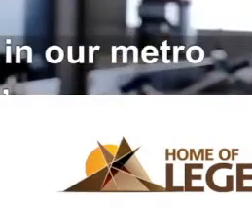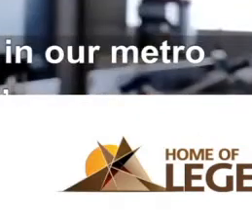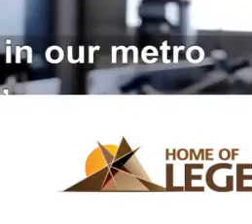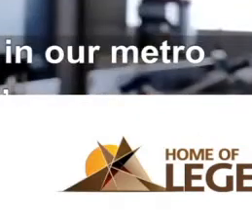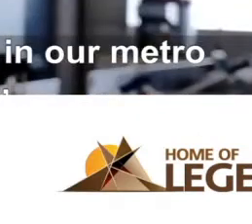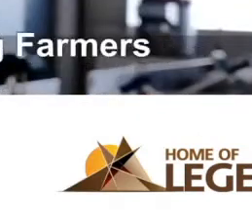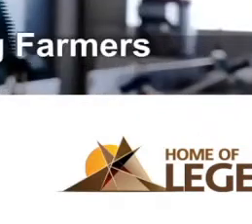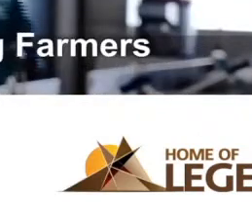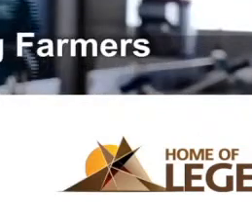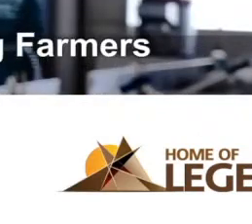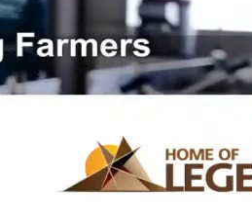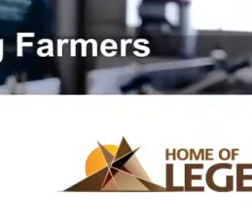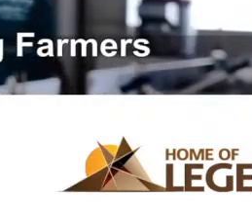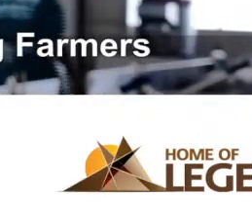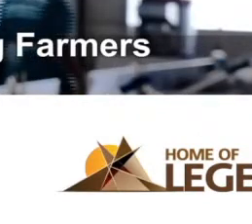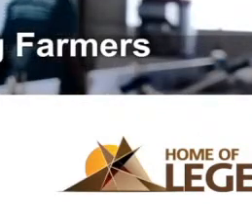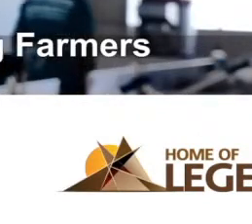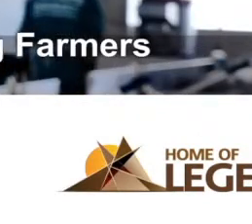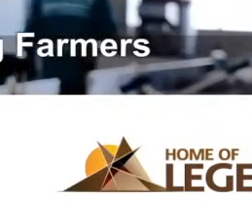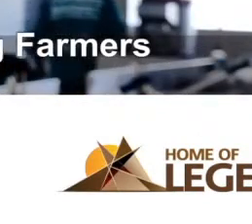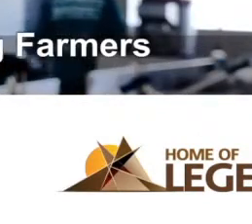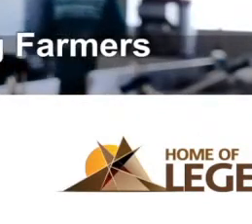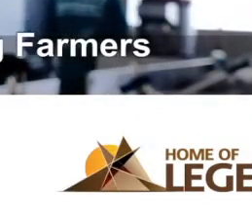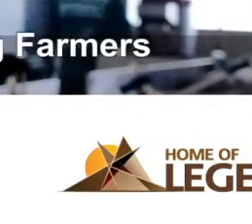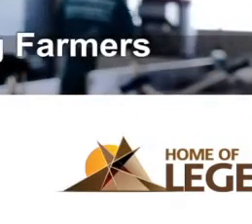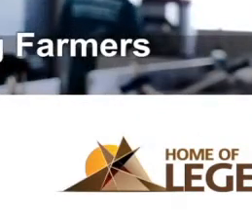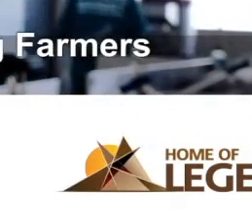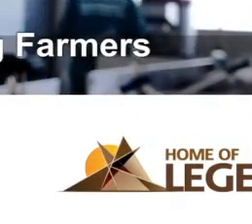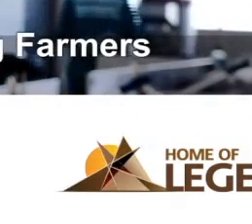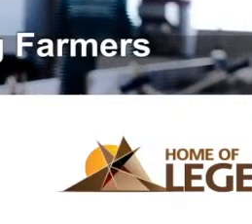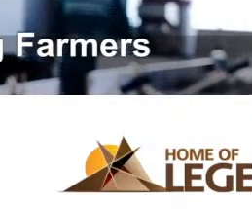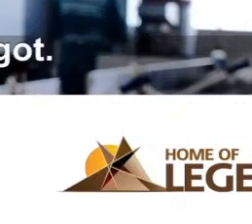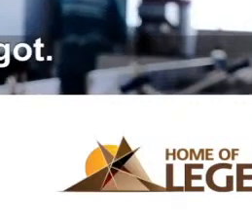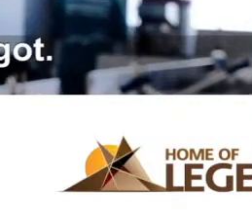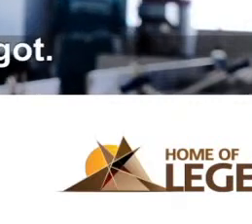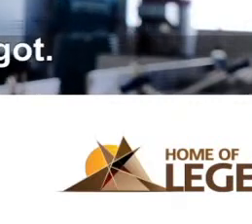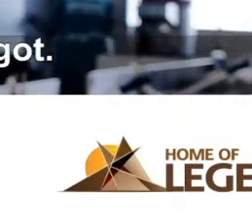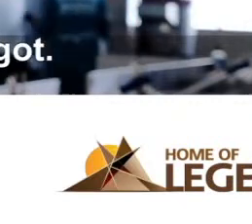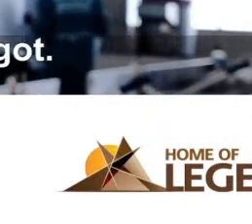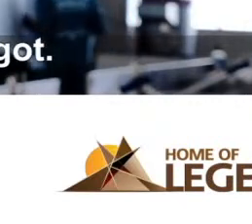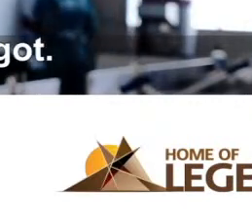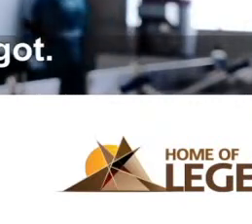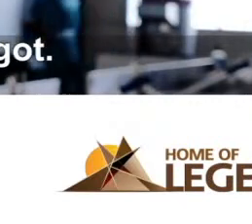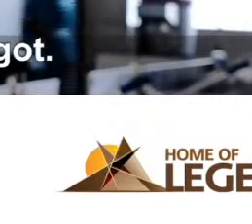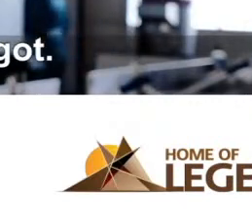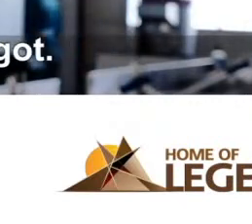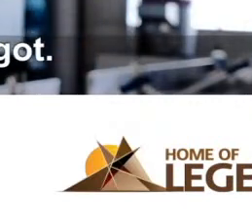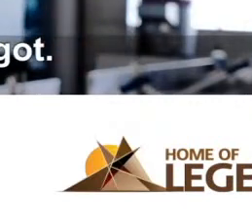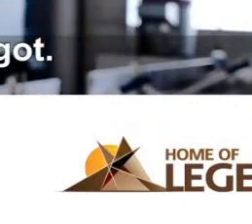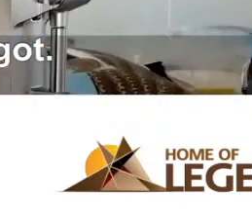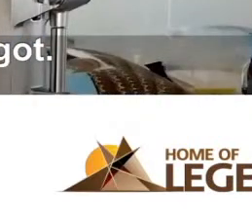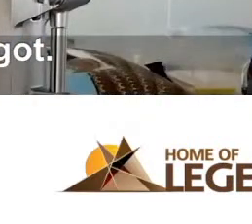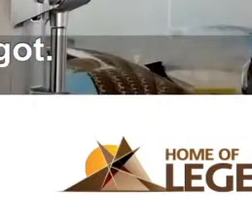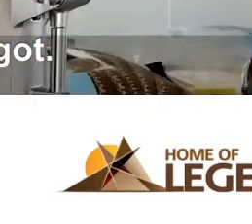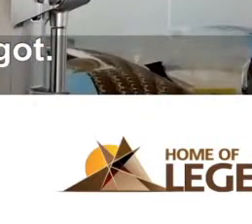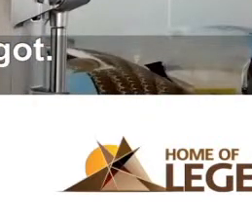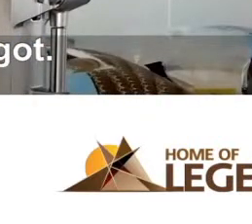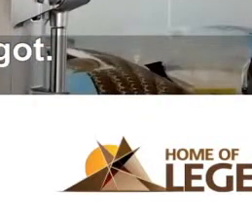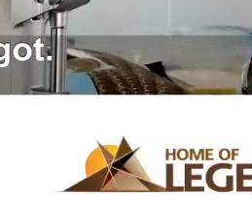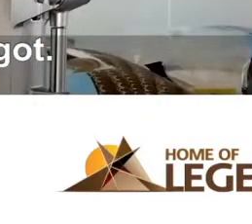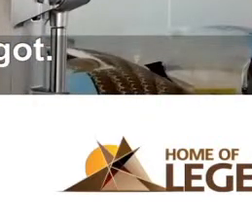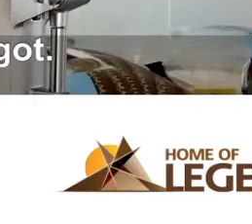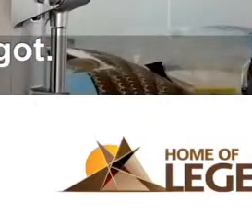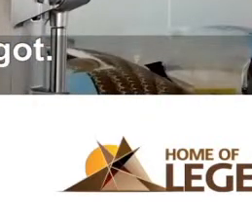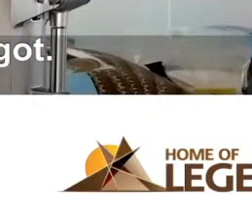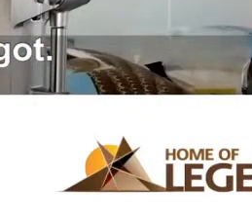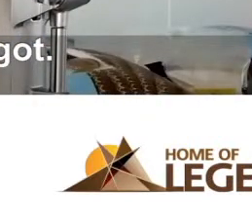picking up on our side and they should encourage the emerging farmers to stay in contact with us, because we can buy whatever they've got. We have